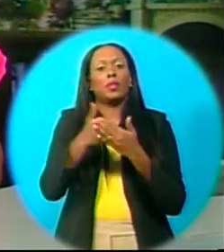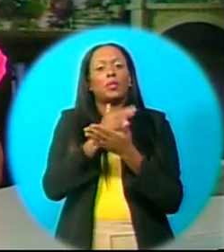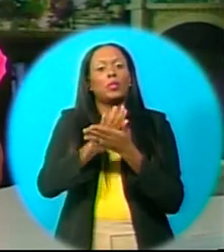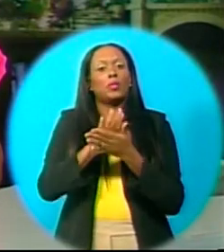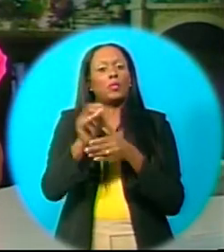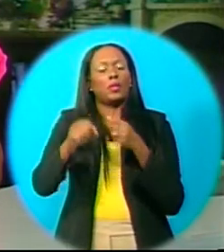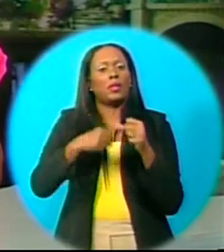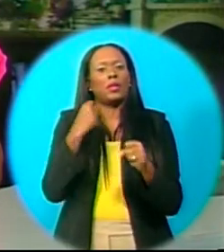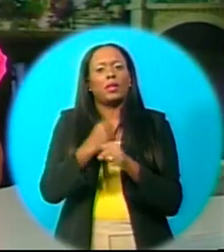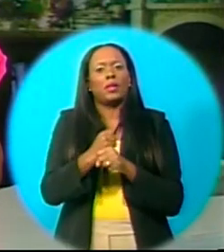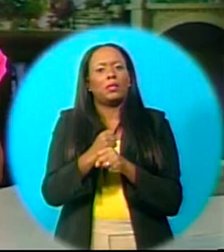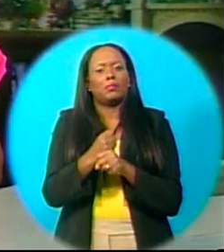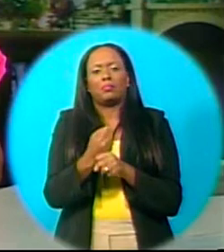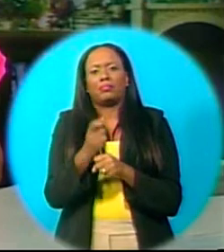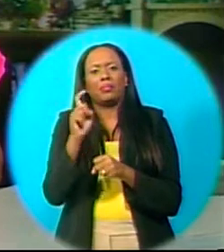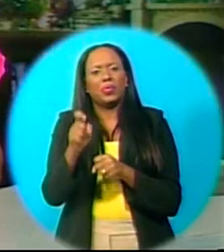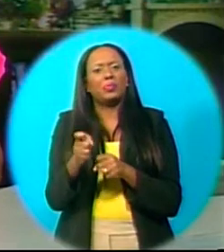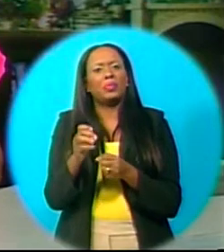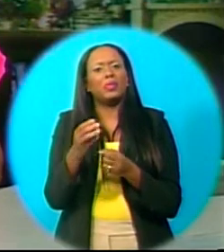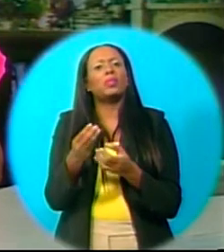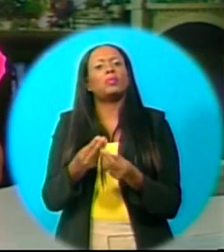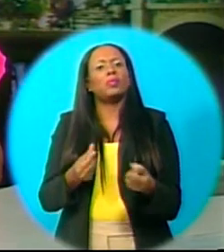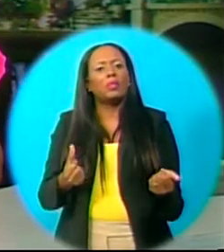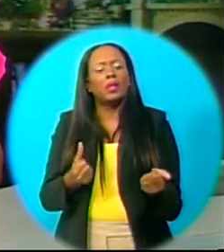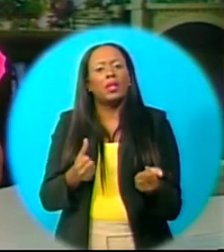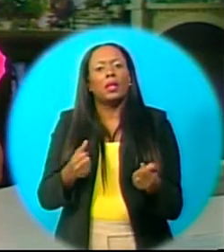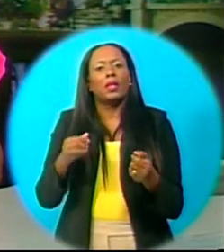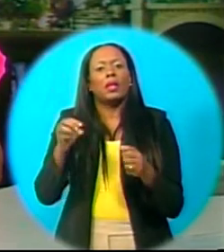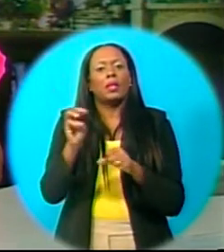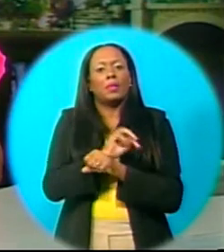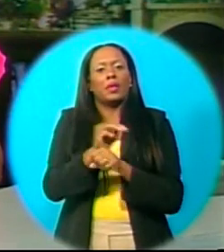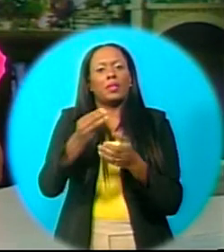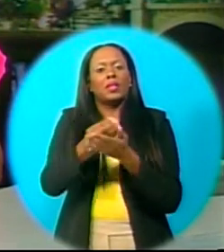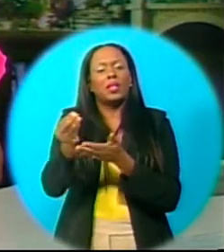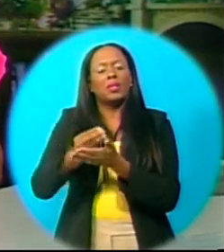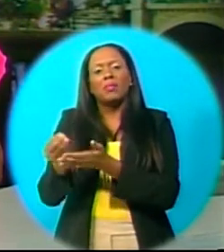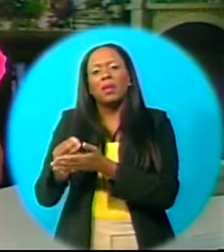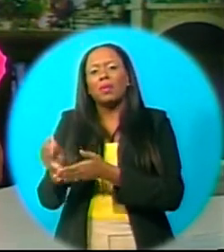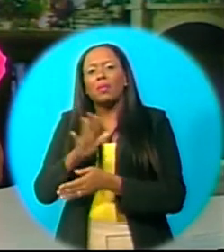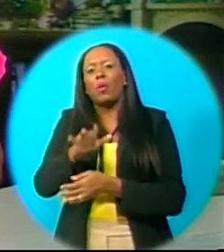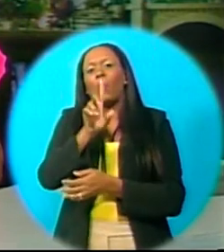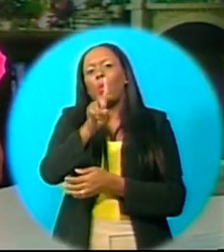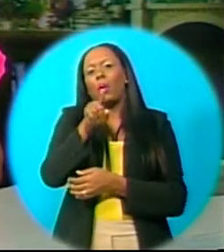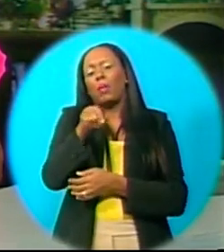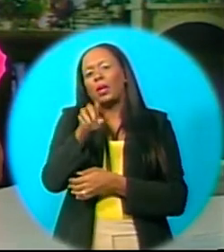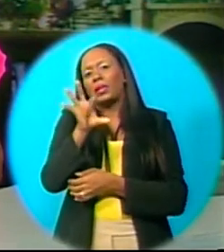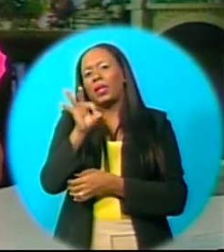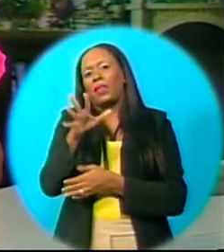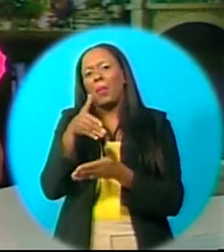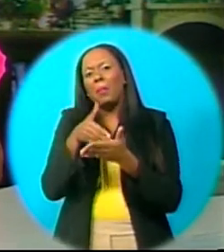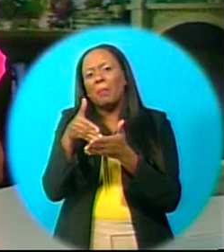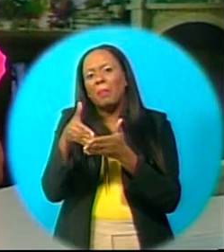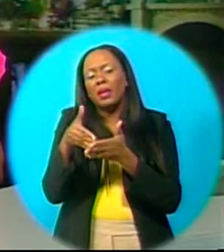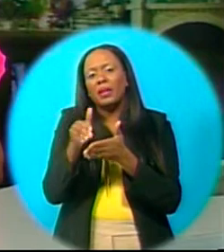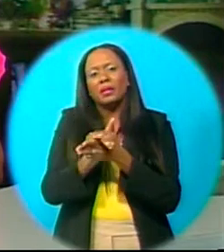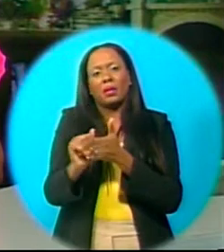major incident, and the ministry spent about $1.95 million on enhancements and refurbishments, a